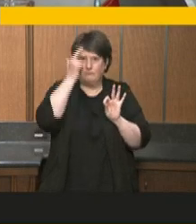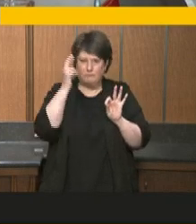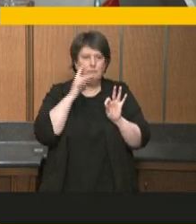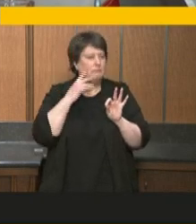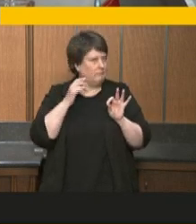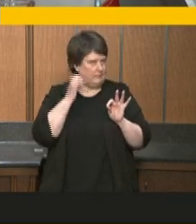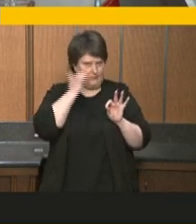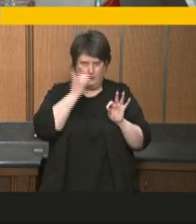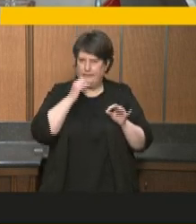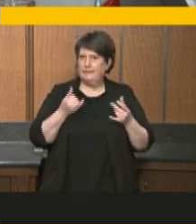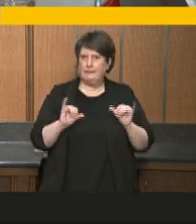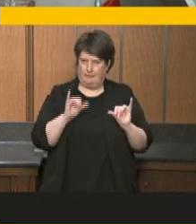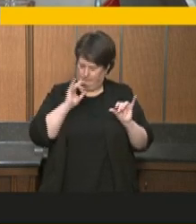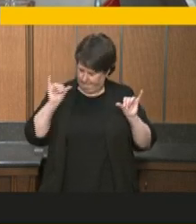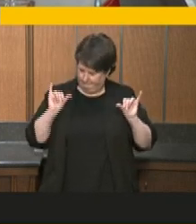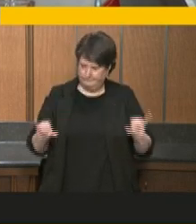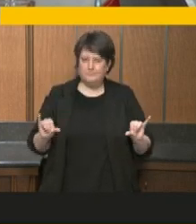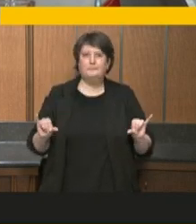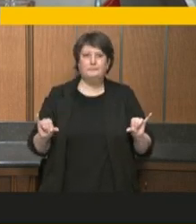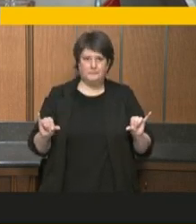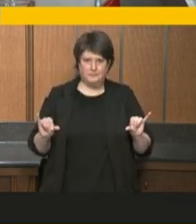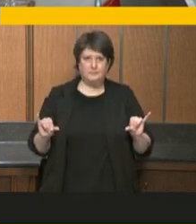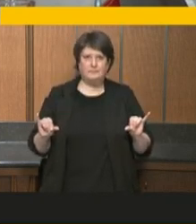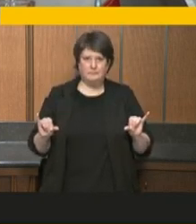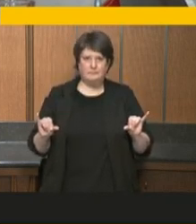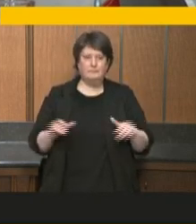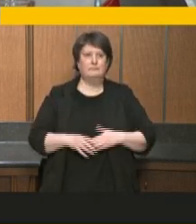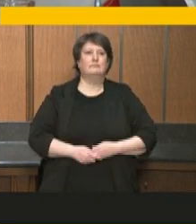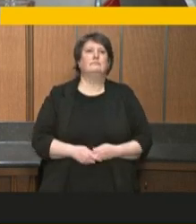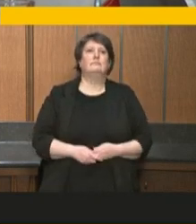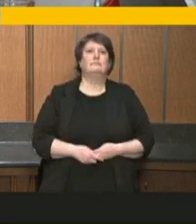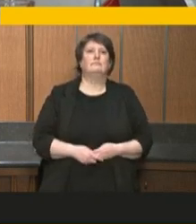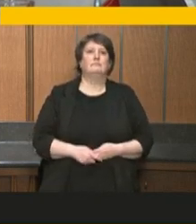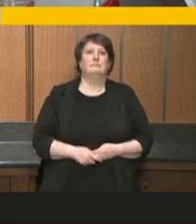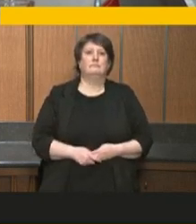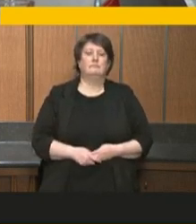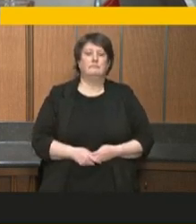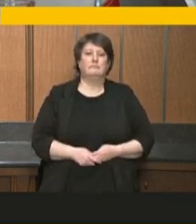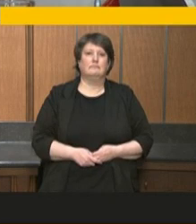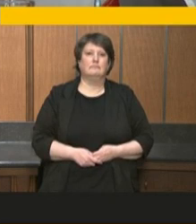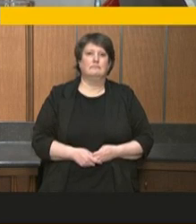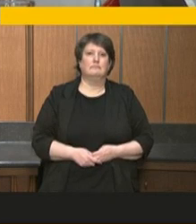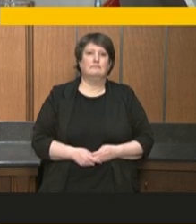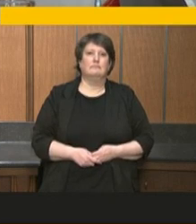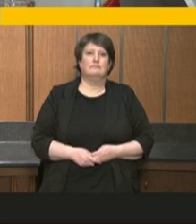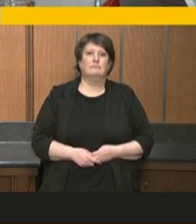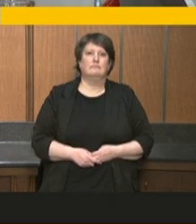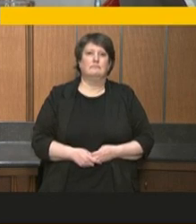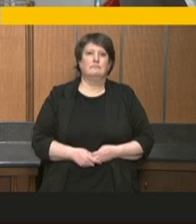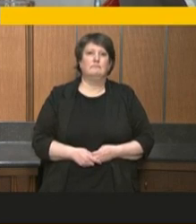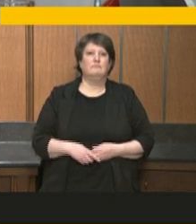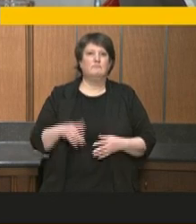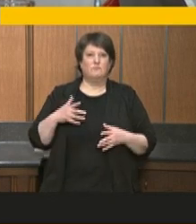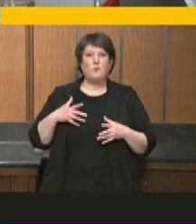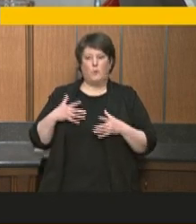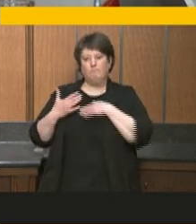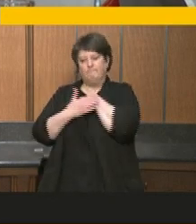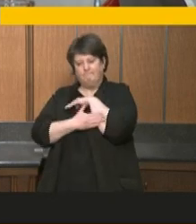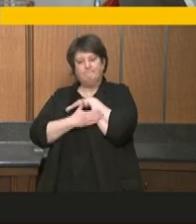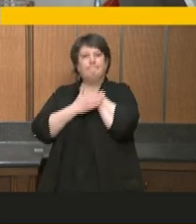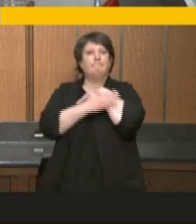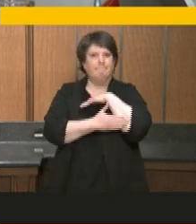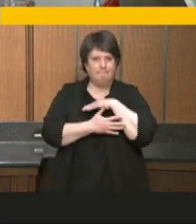that will not change. Thus, both Canada and the United States will